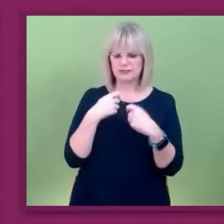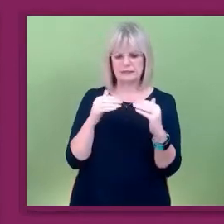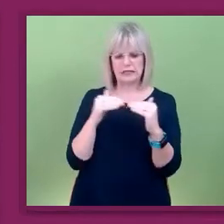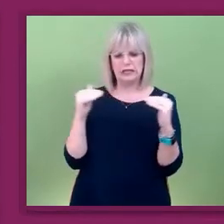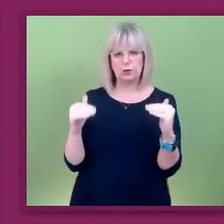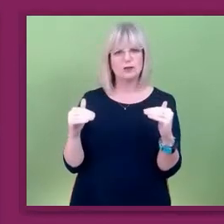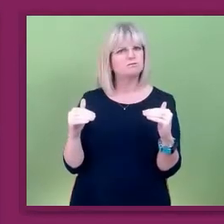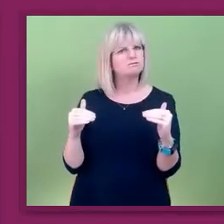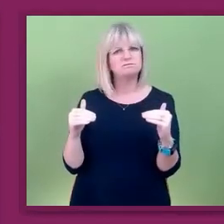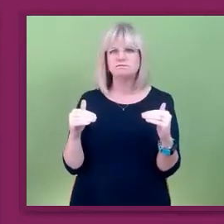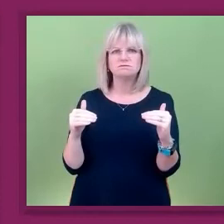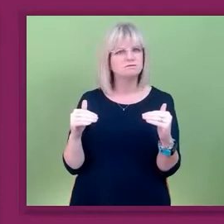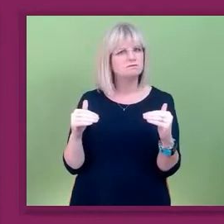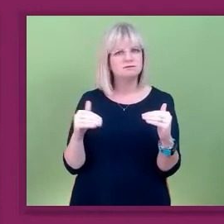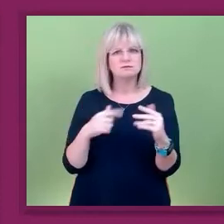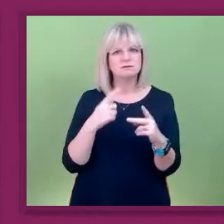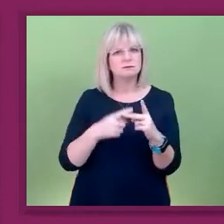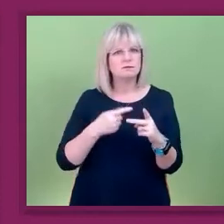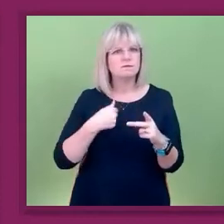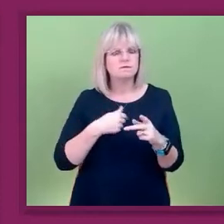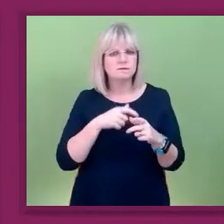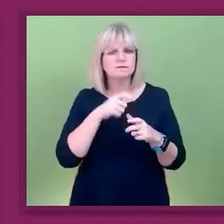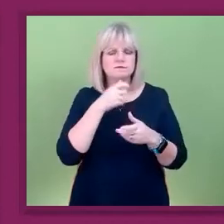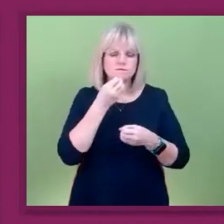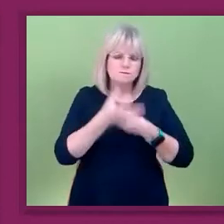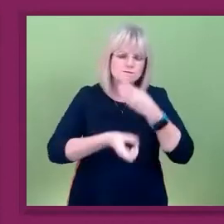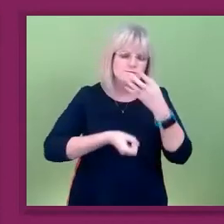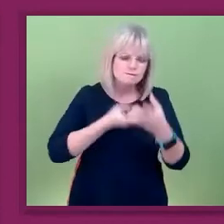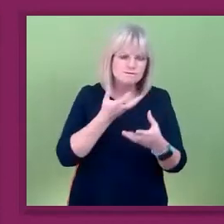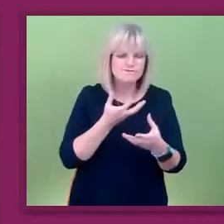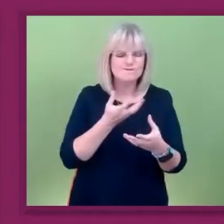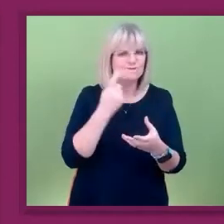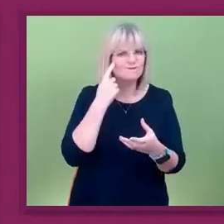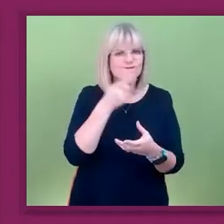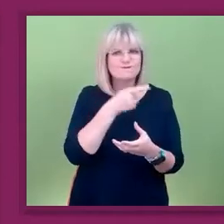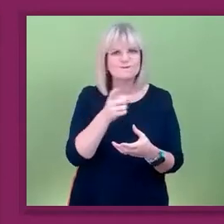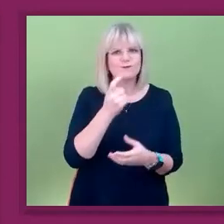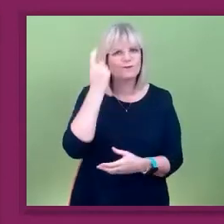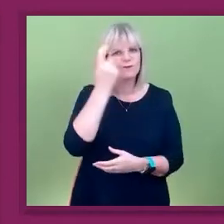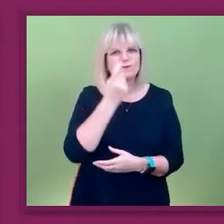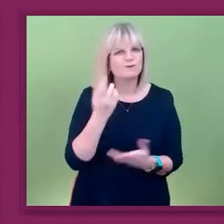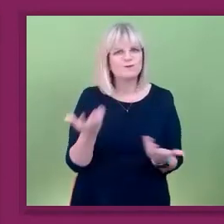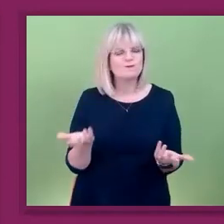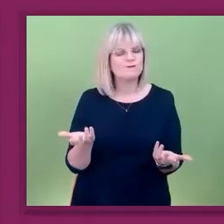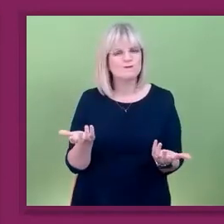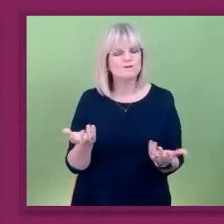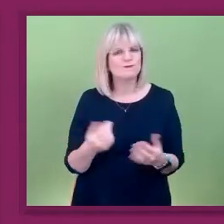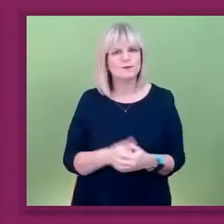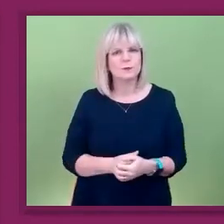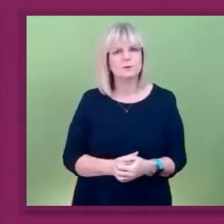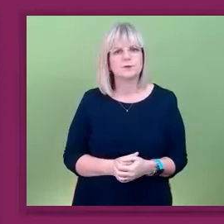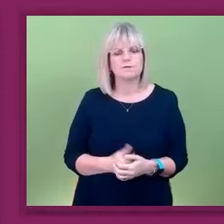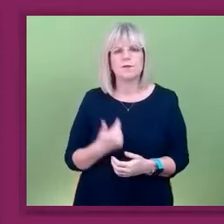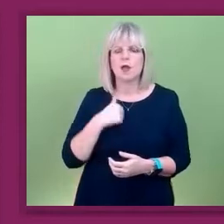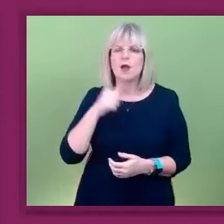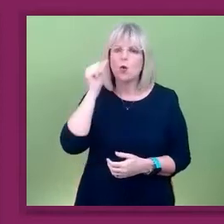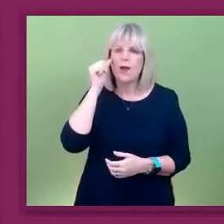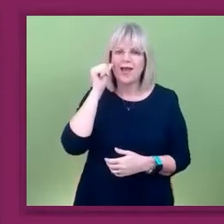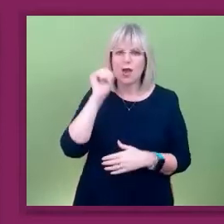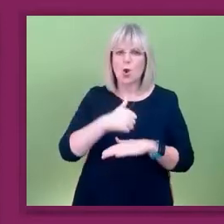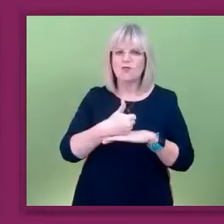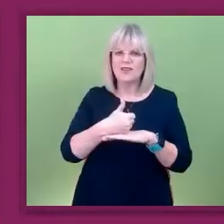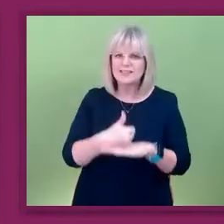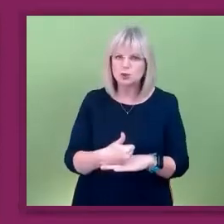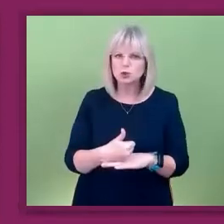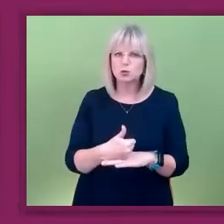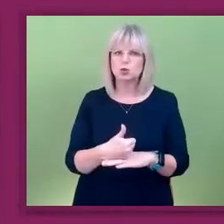words were taken into consideration. I was very much aware of institutionalized racism at work and